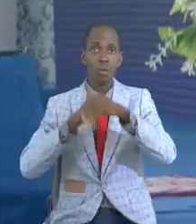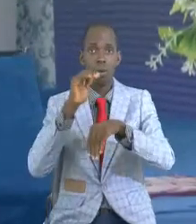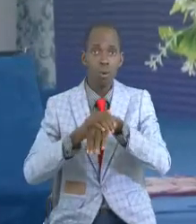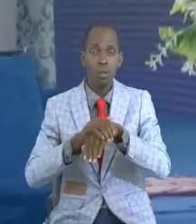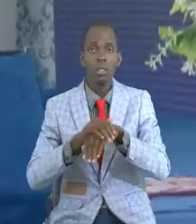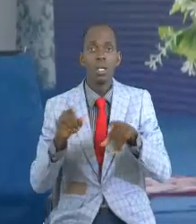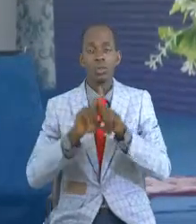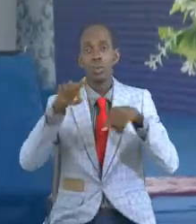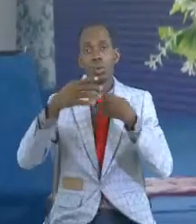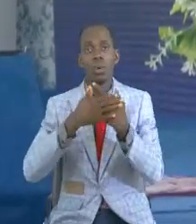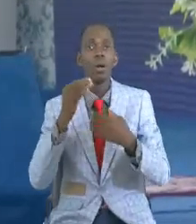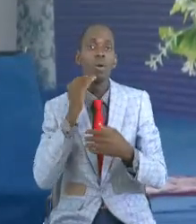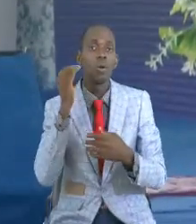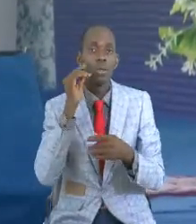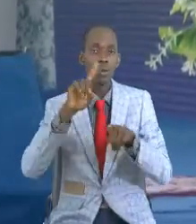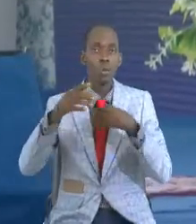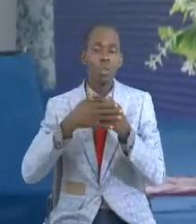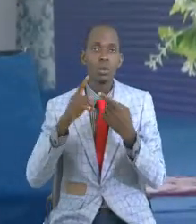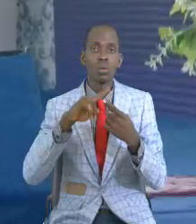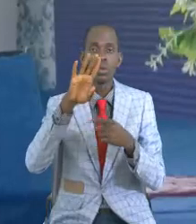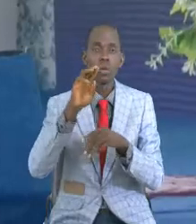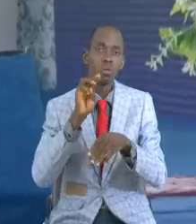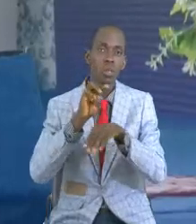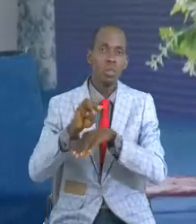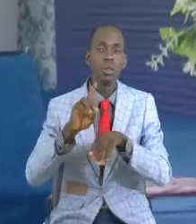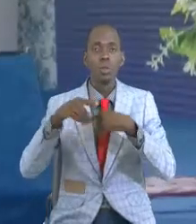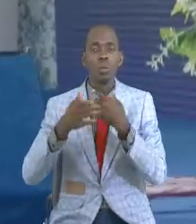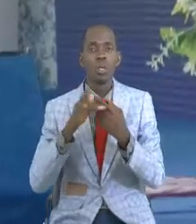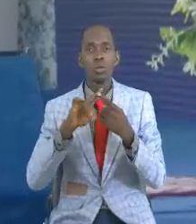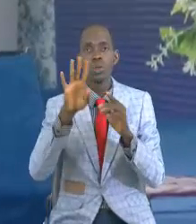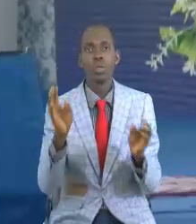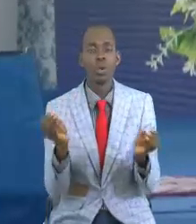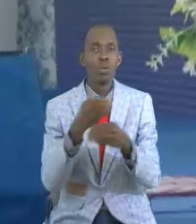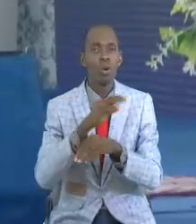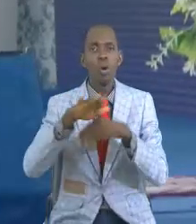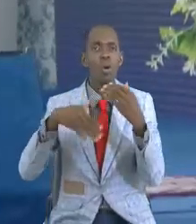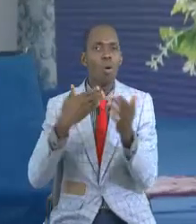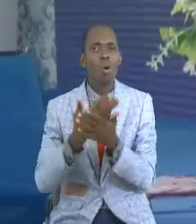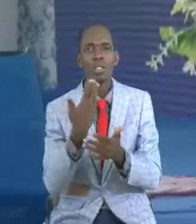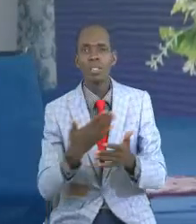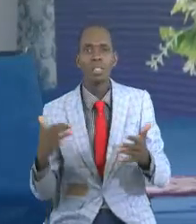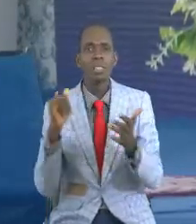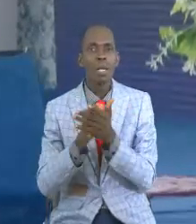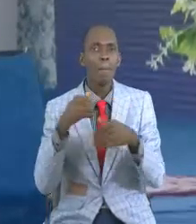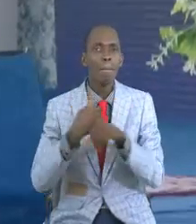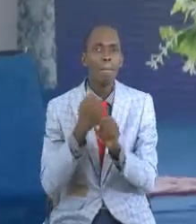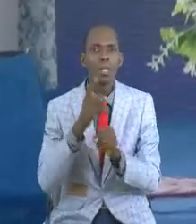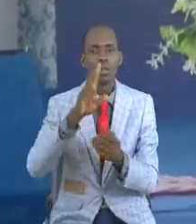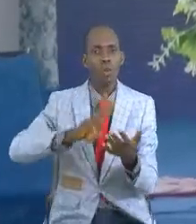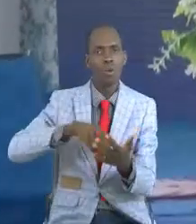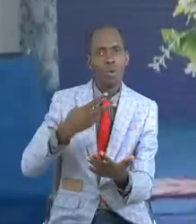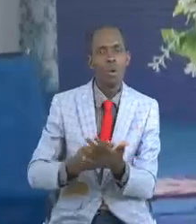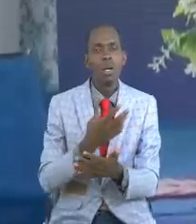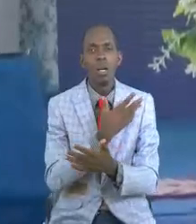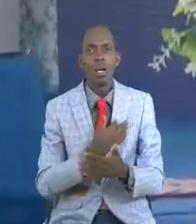home, as you get back to your ministry, as you get back to your office, all those things that made you fall and your